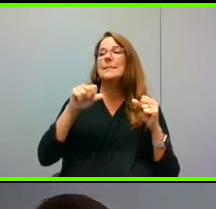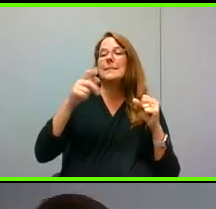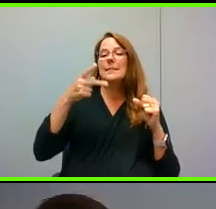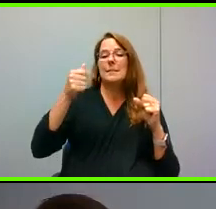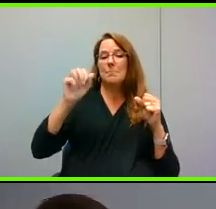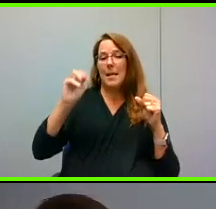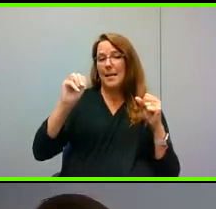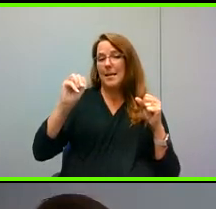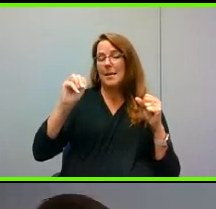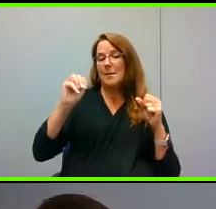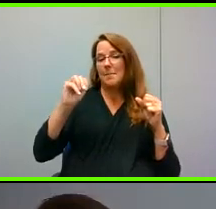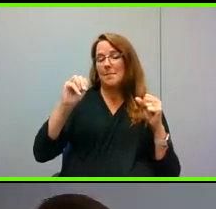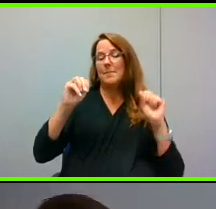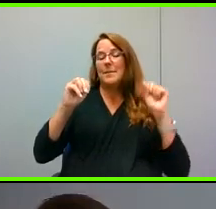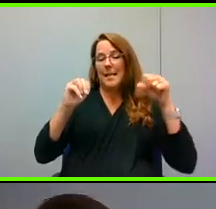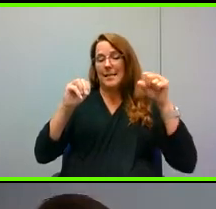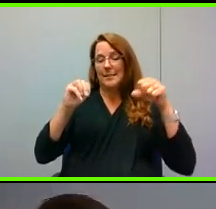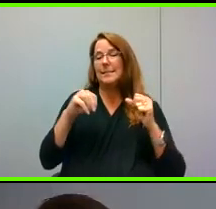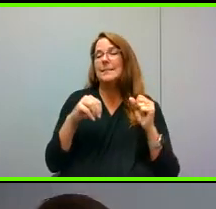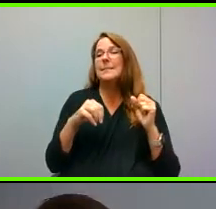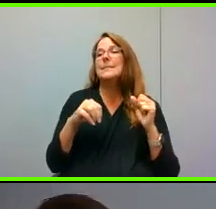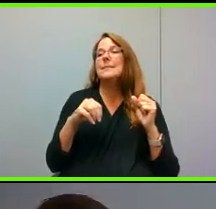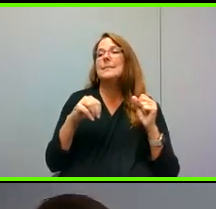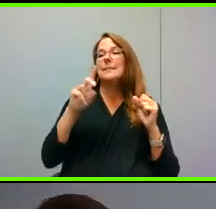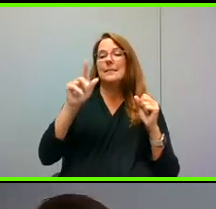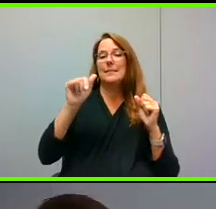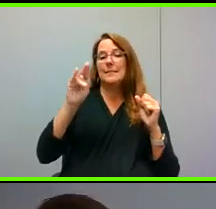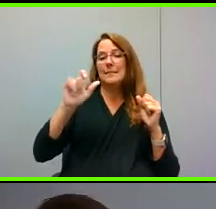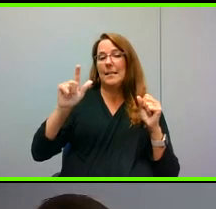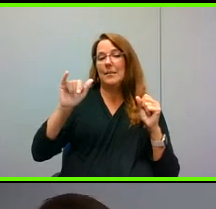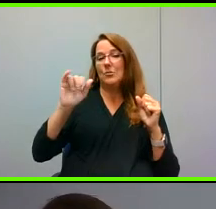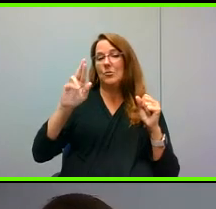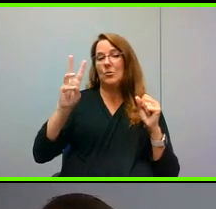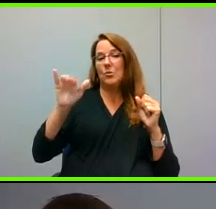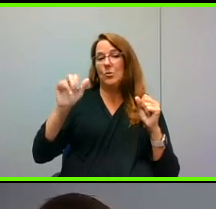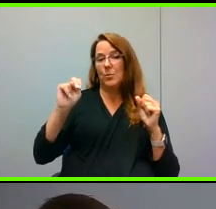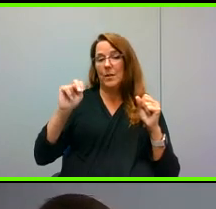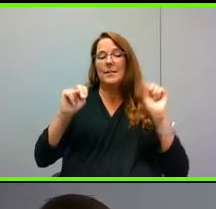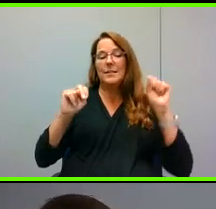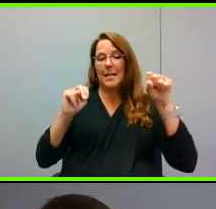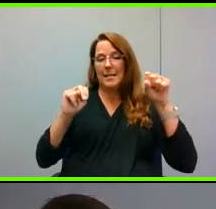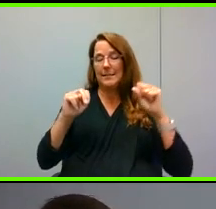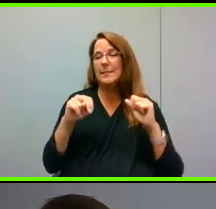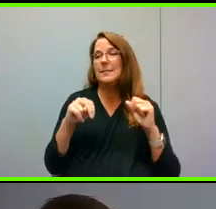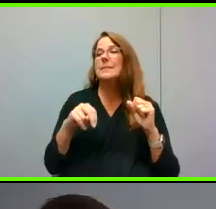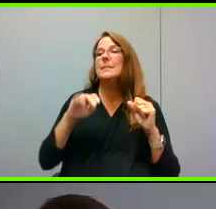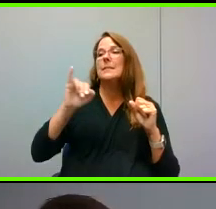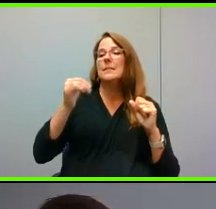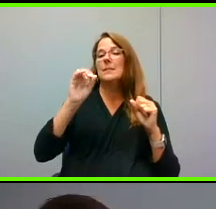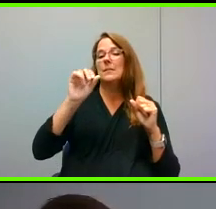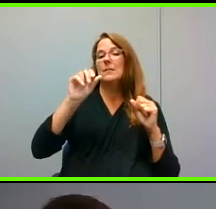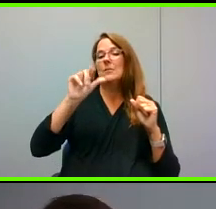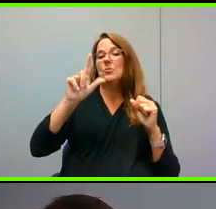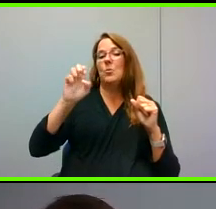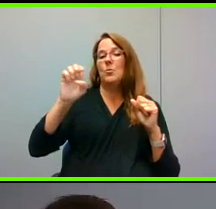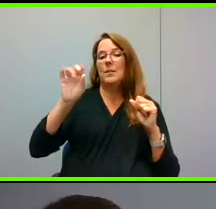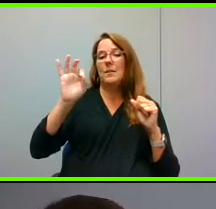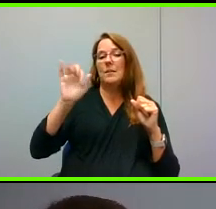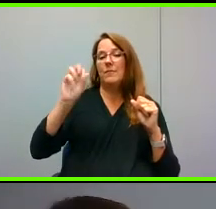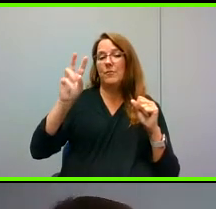Pam Kobler, Yes. Daniel Irwin, Yes. Jolie Fawn